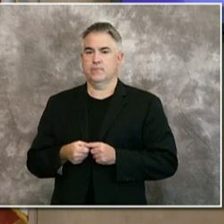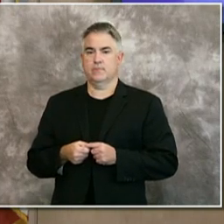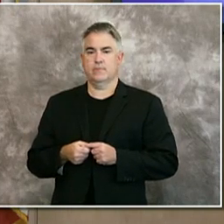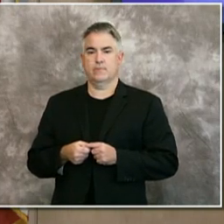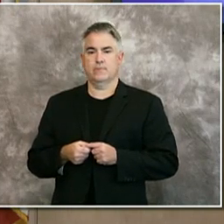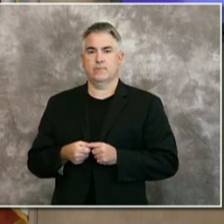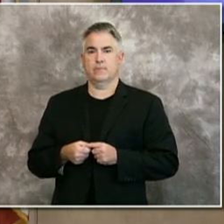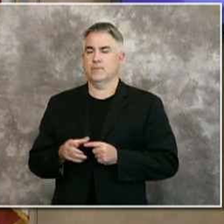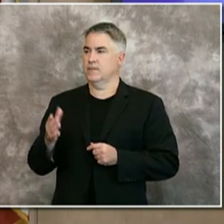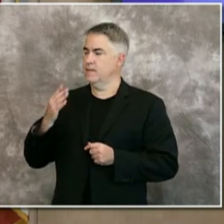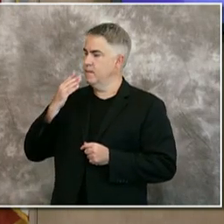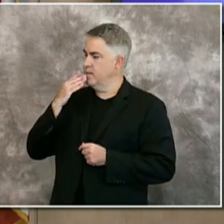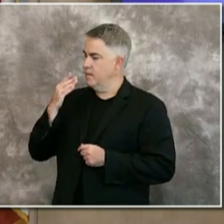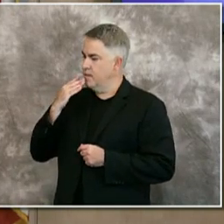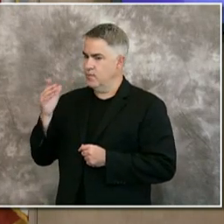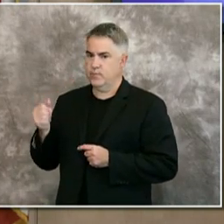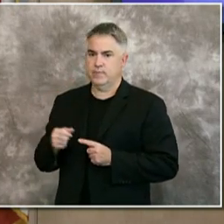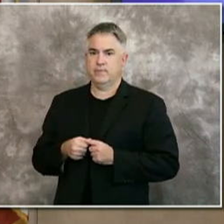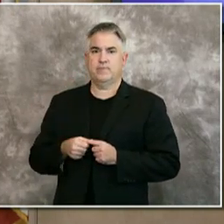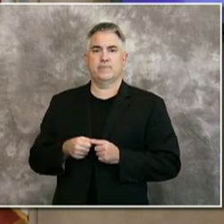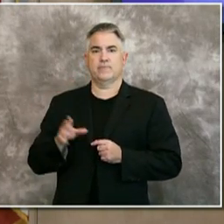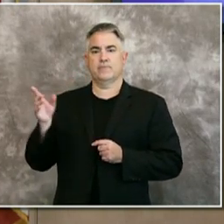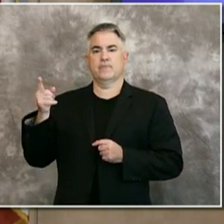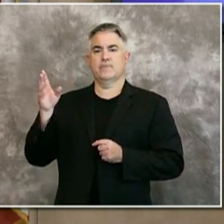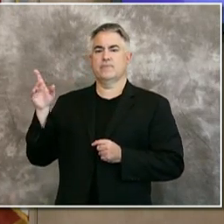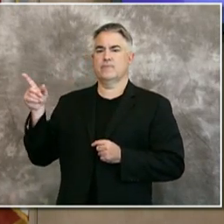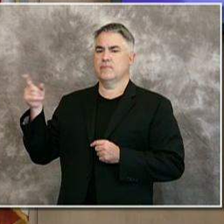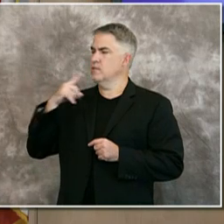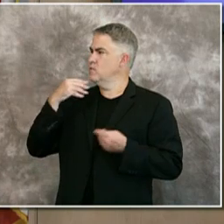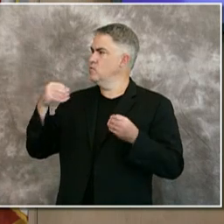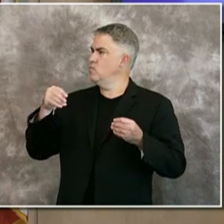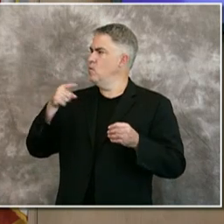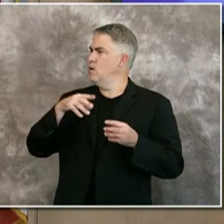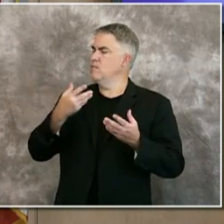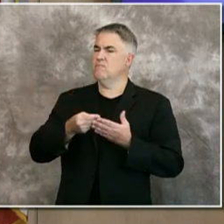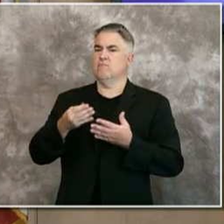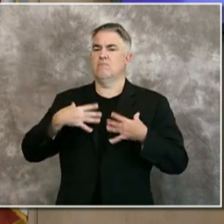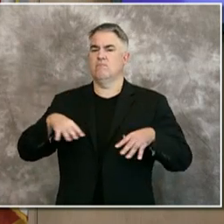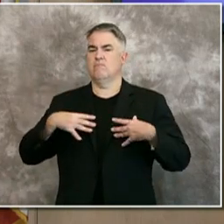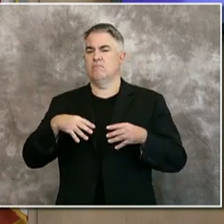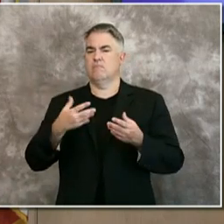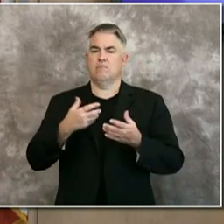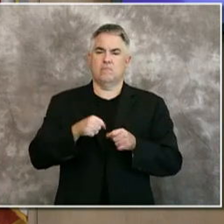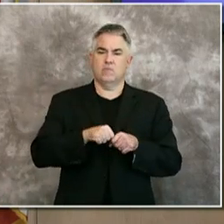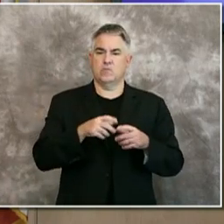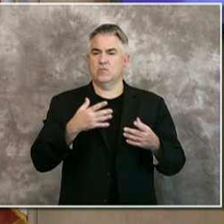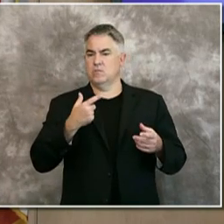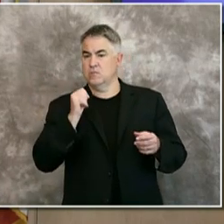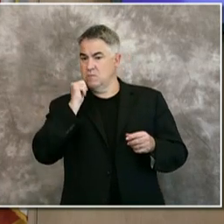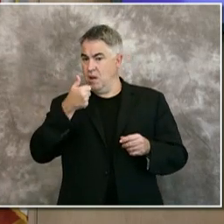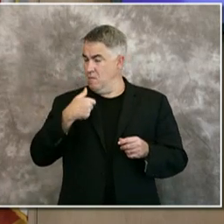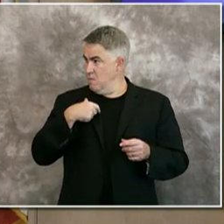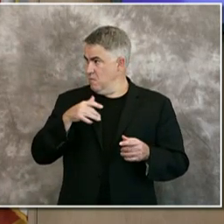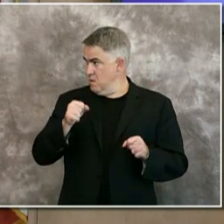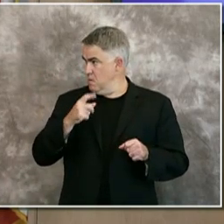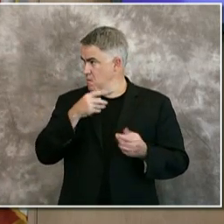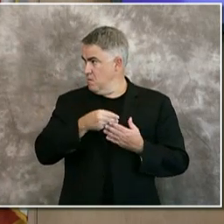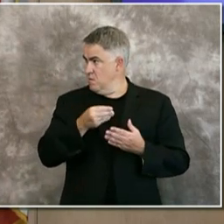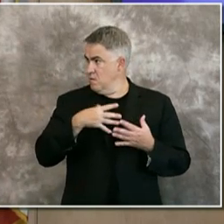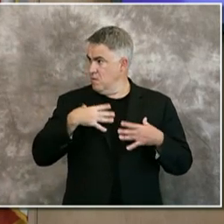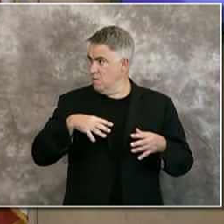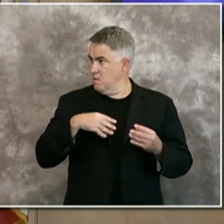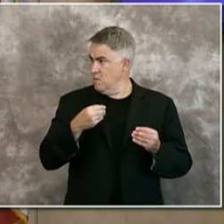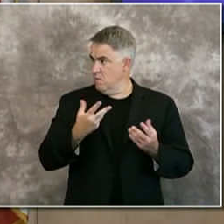you. What about retail? Can I still go out and buy myself a new shirt tomorrow, or I don't think retail is affected?